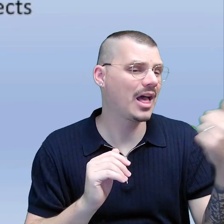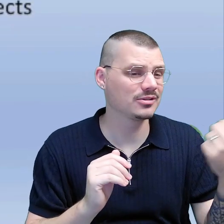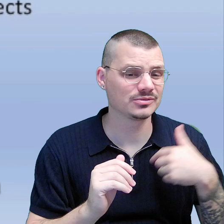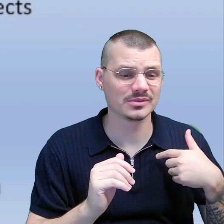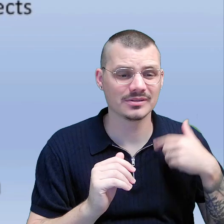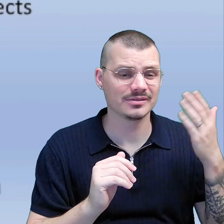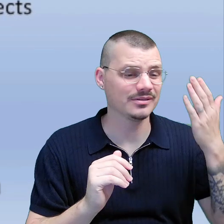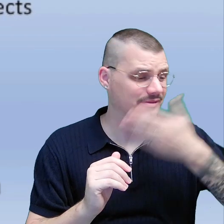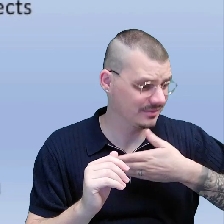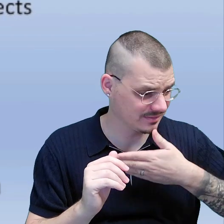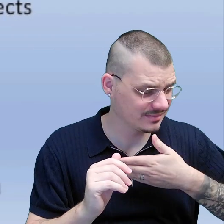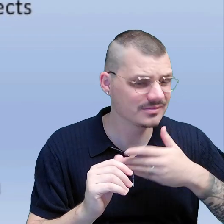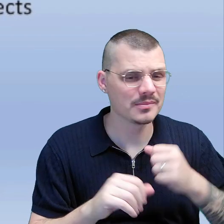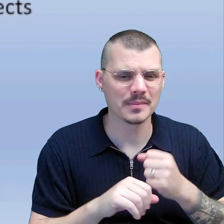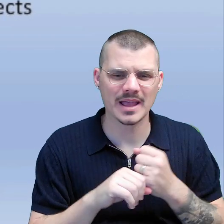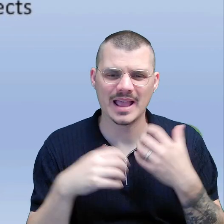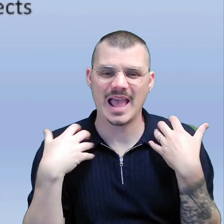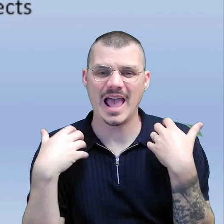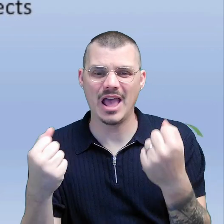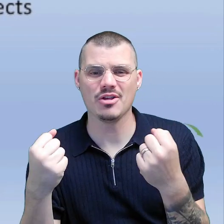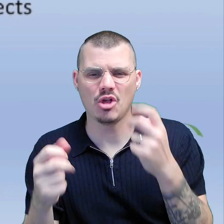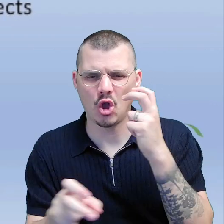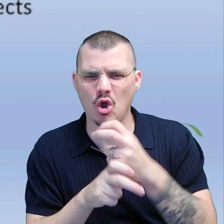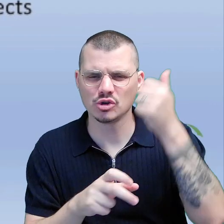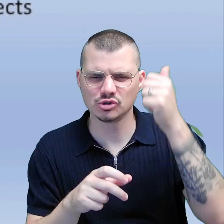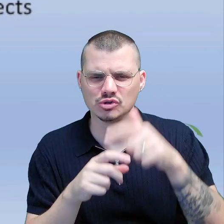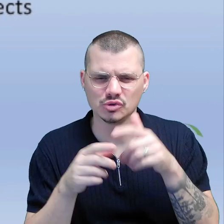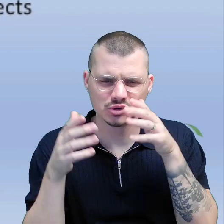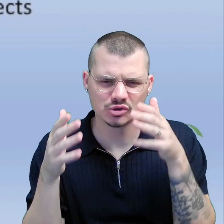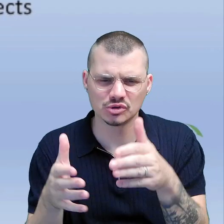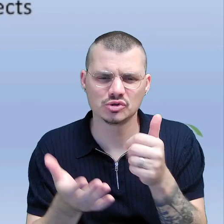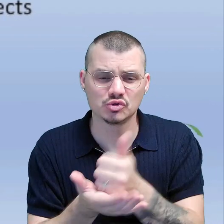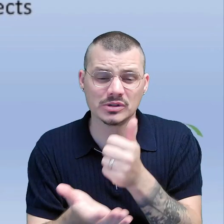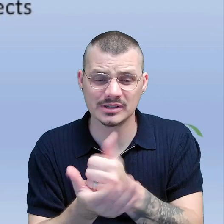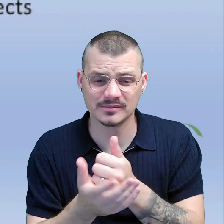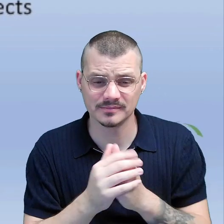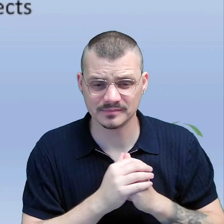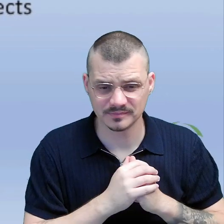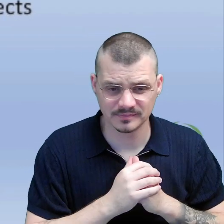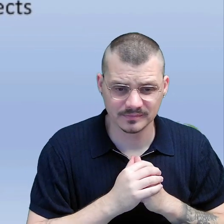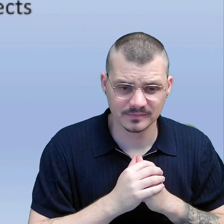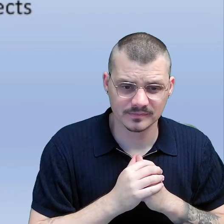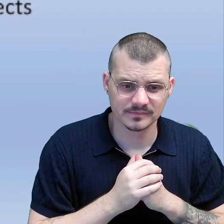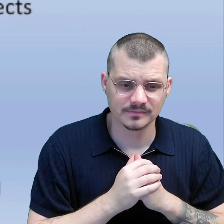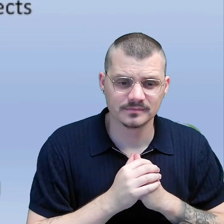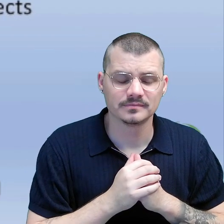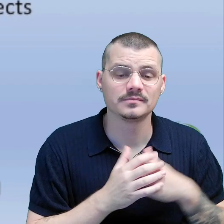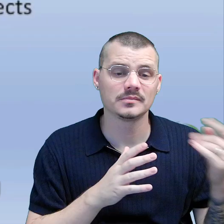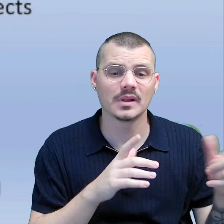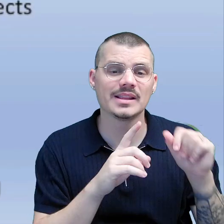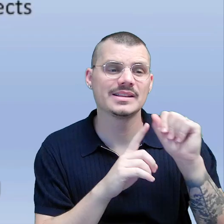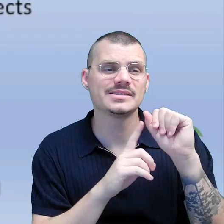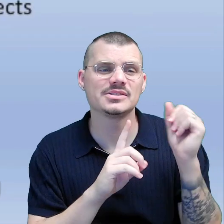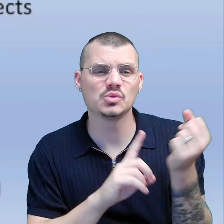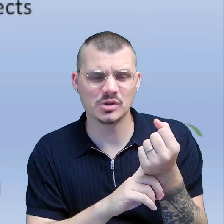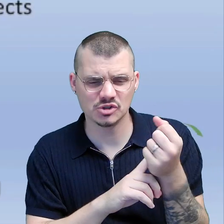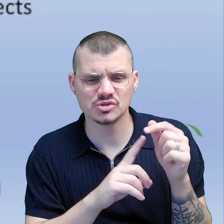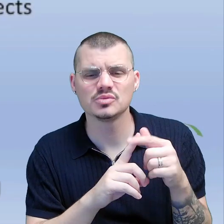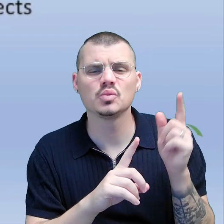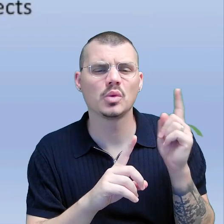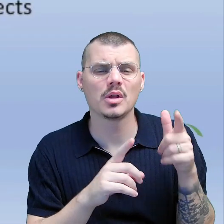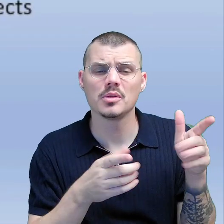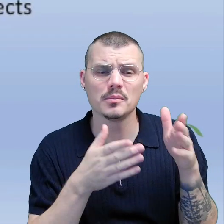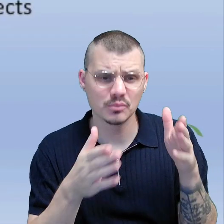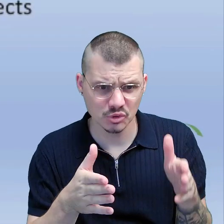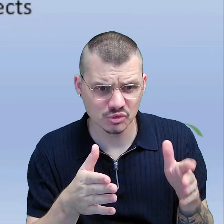on that's making their health problems a little harder to treat. And the situation where a person is